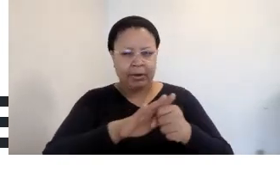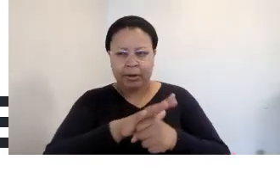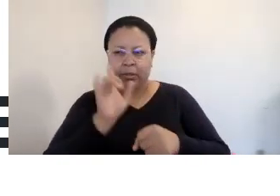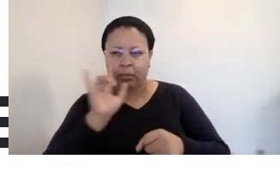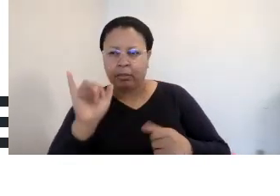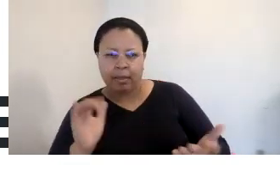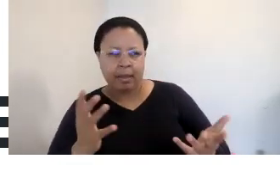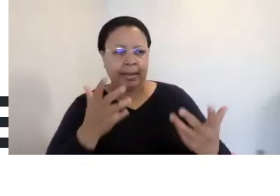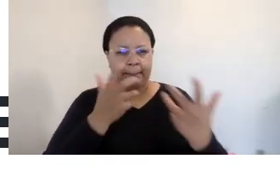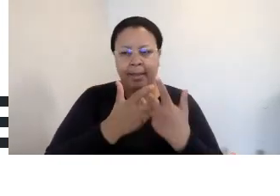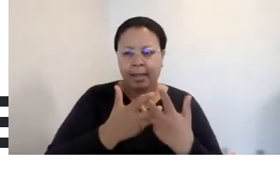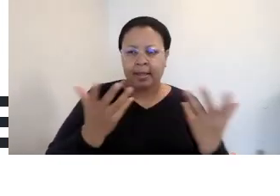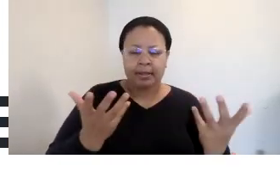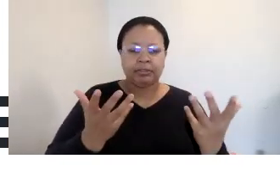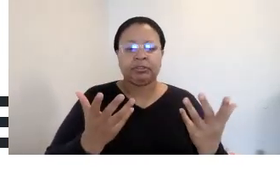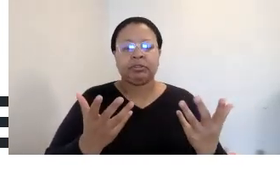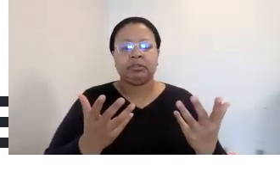Some site locations